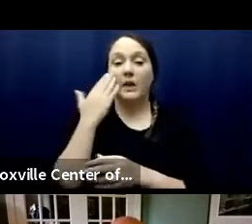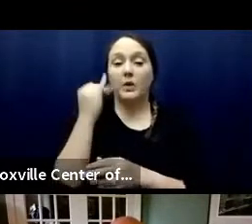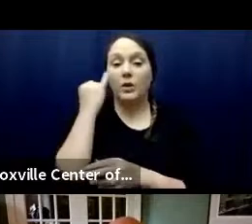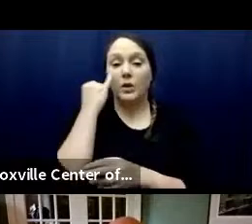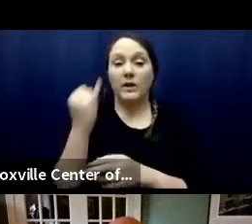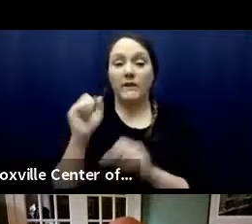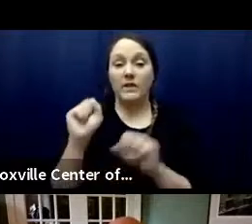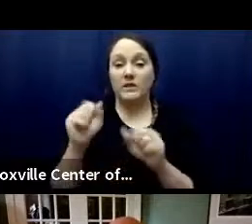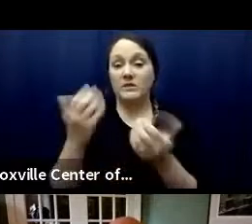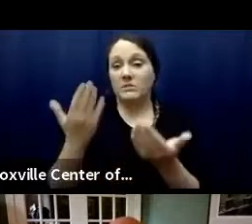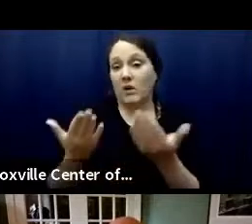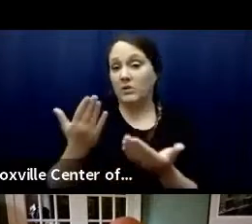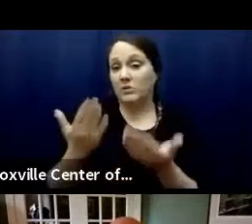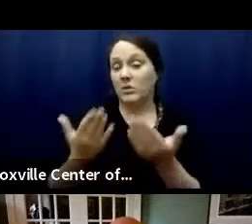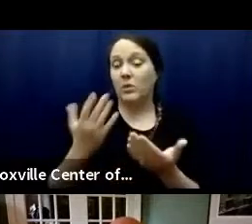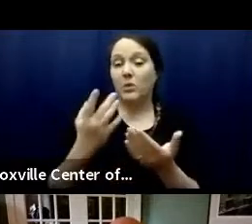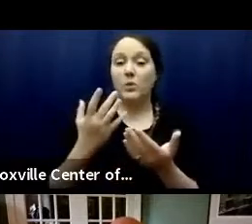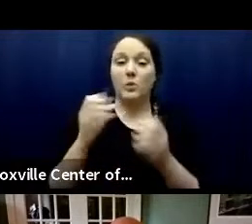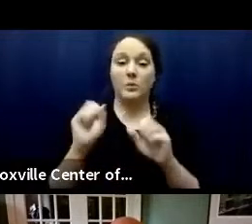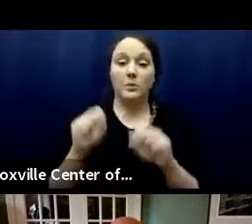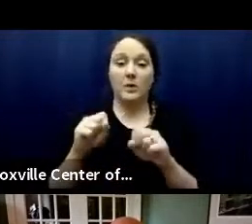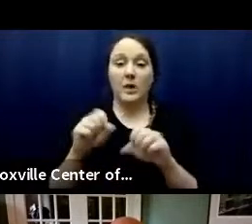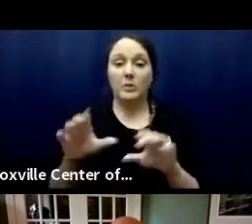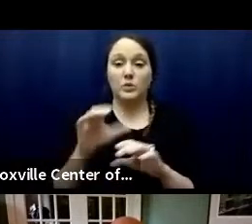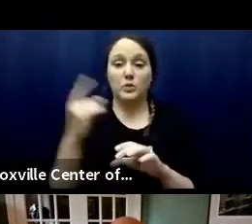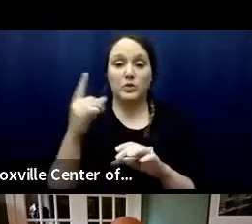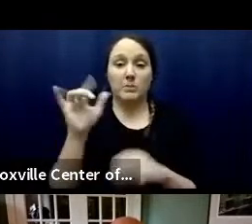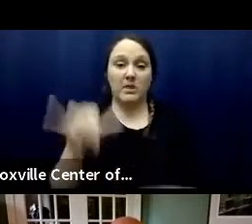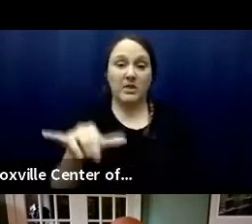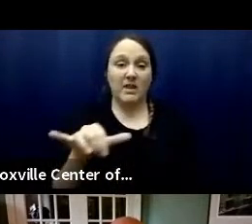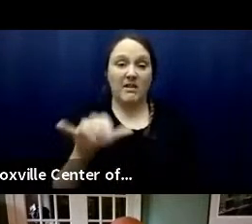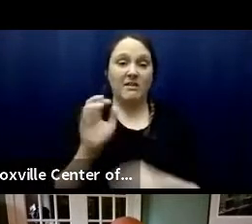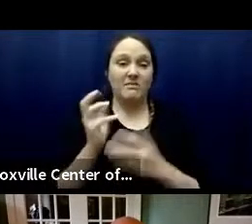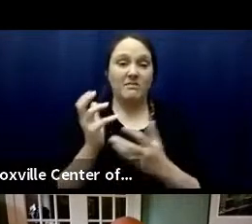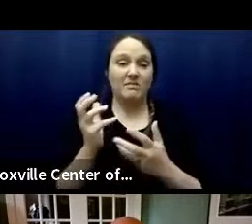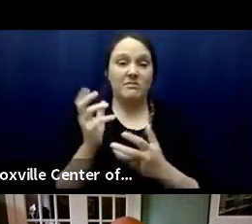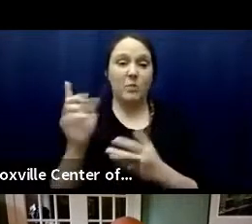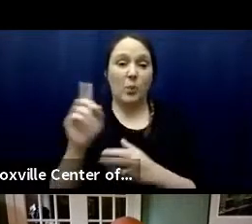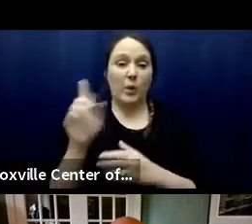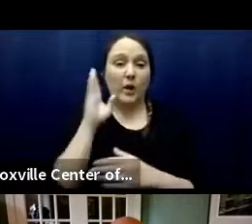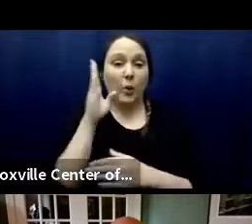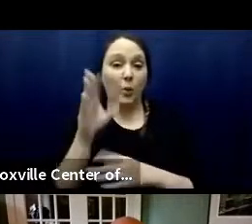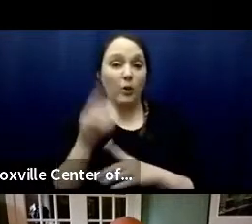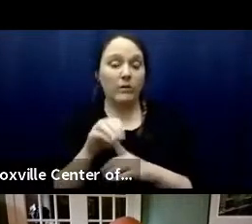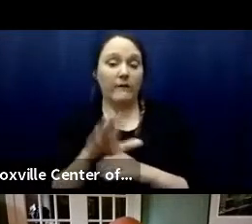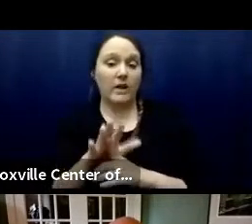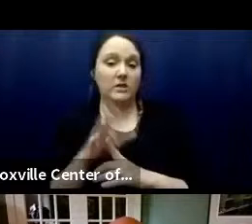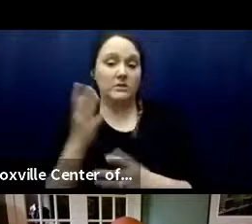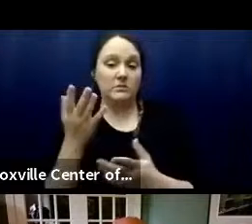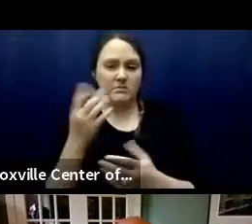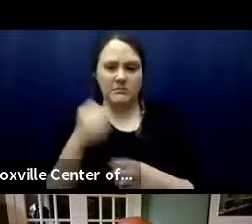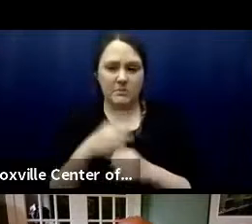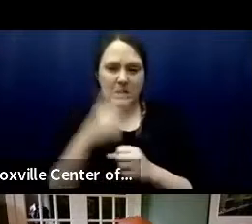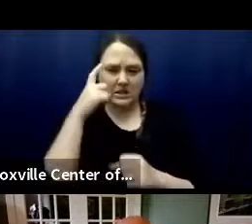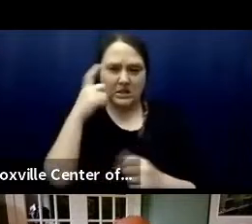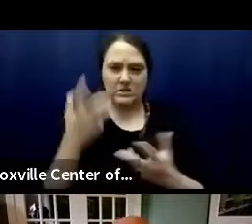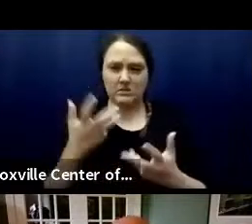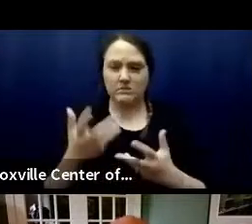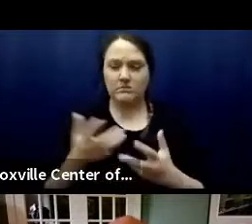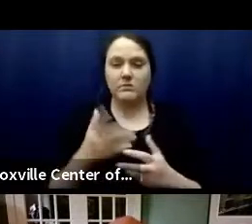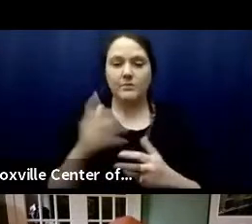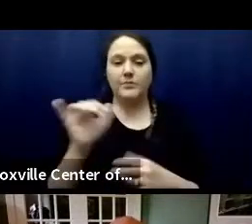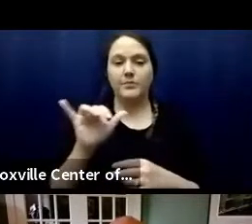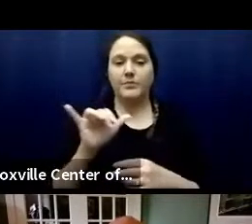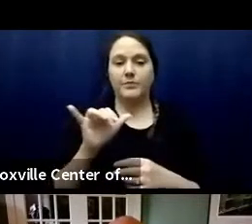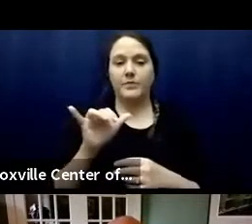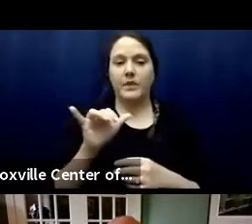feasibility of being able to do something like that to scale where it would be impactful. Does that make sense? Where it kind